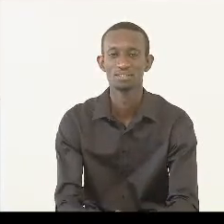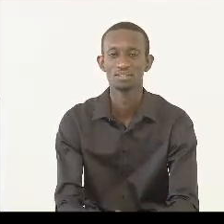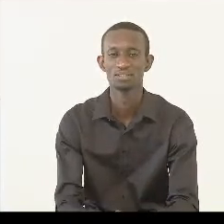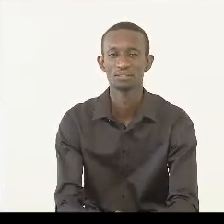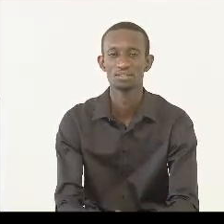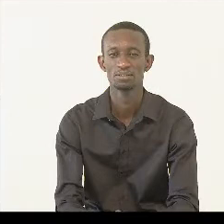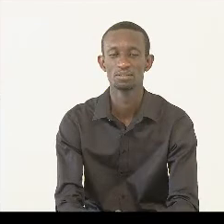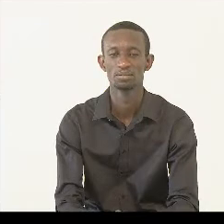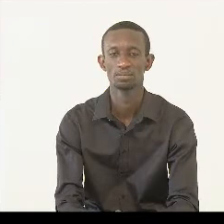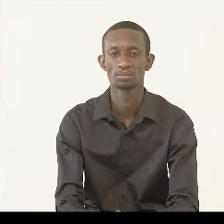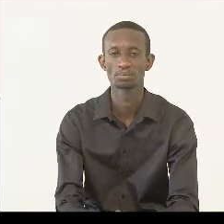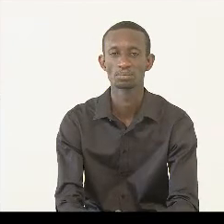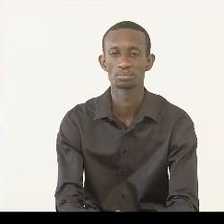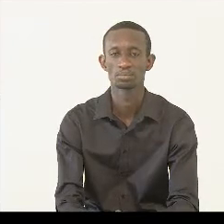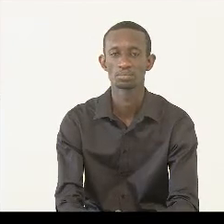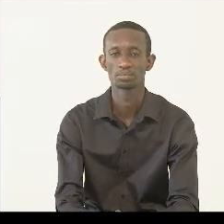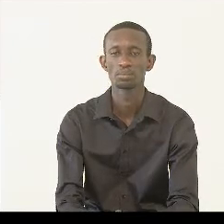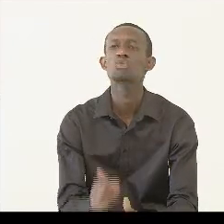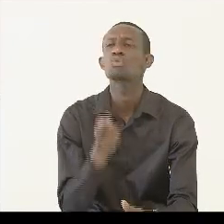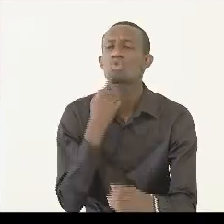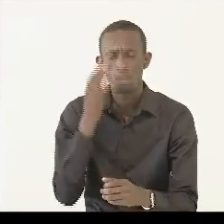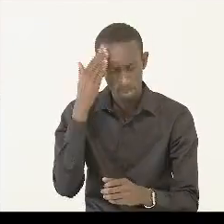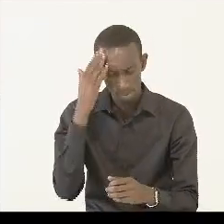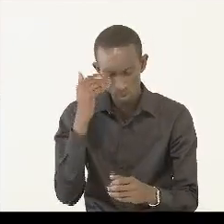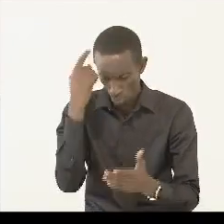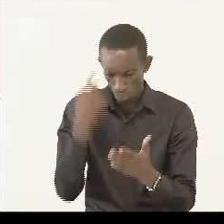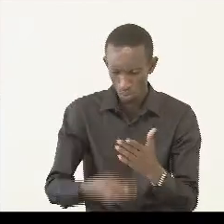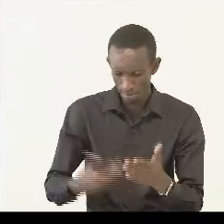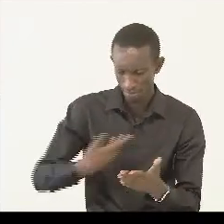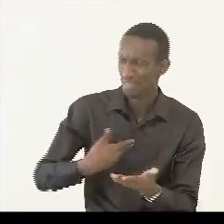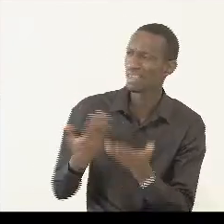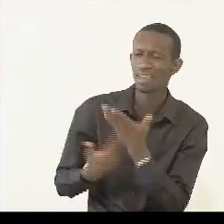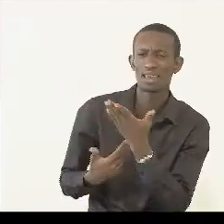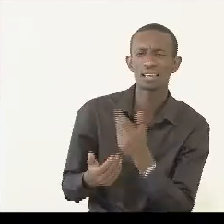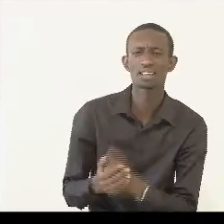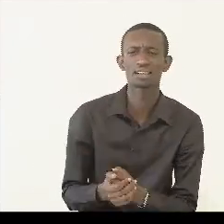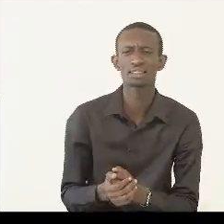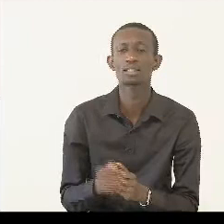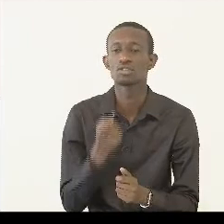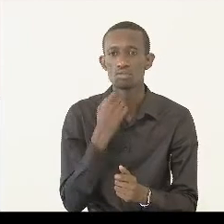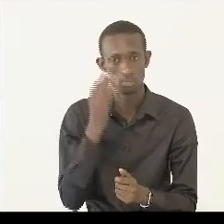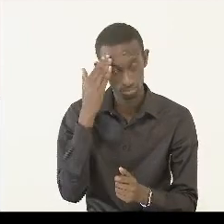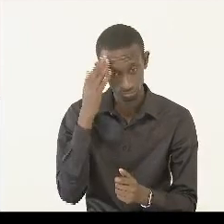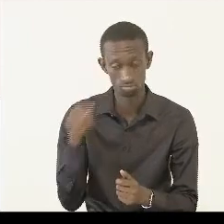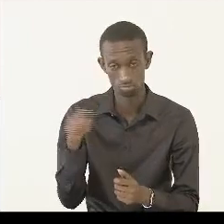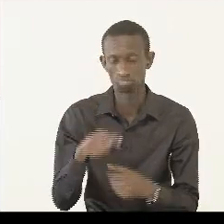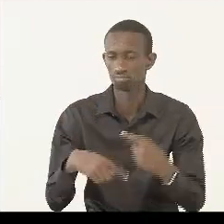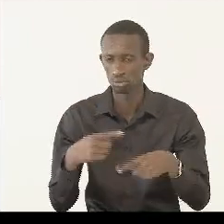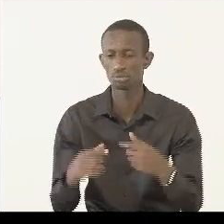during pairing, do we just pair with what is available? Yeah, definitely they have to be around, but which type?